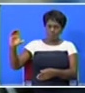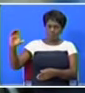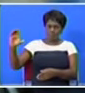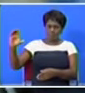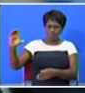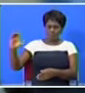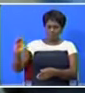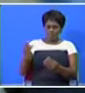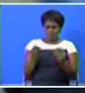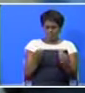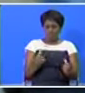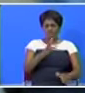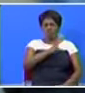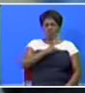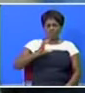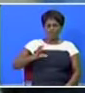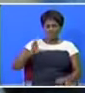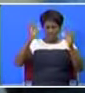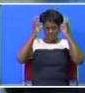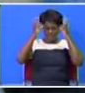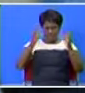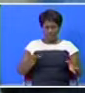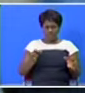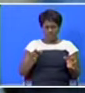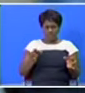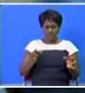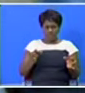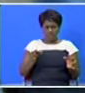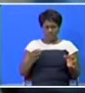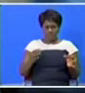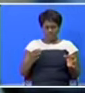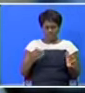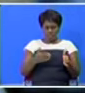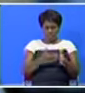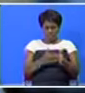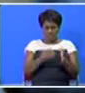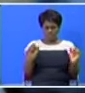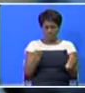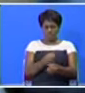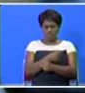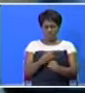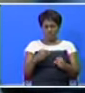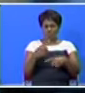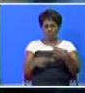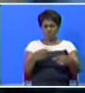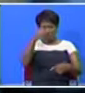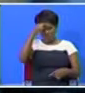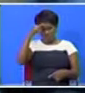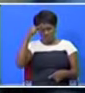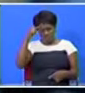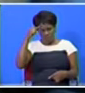Dispute Resolution Committee arrived at the decision of the 8th of June 2017 cannot stand legal